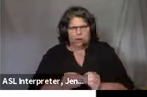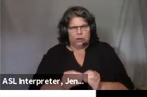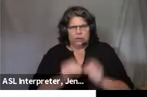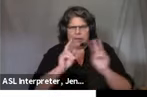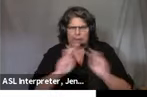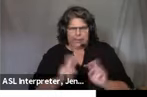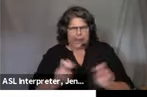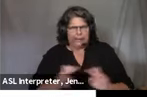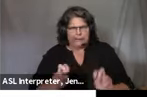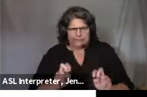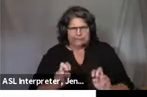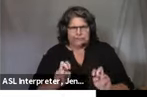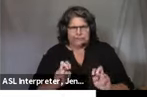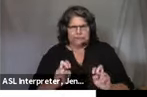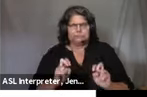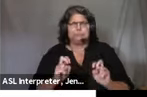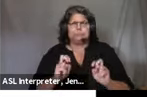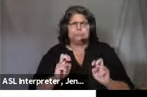analyses.